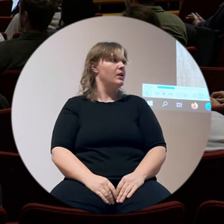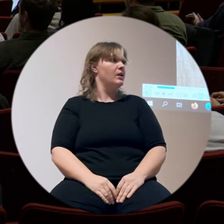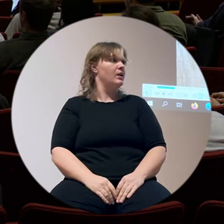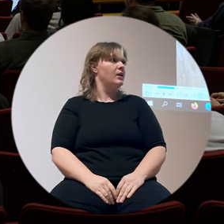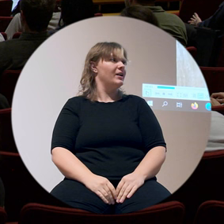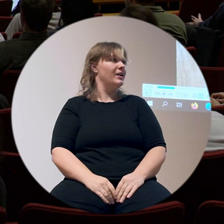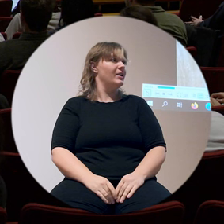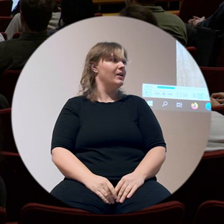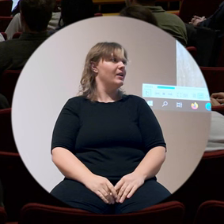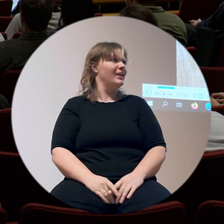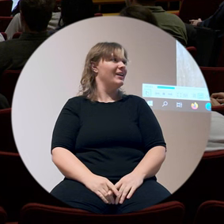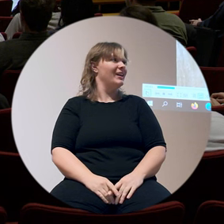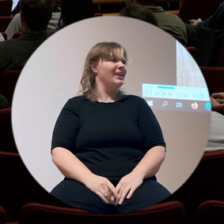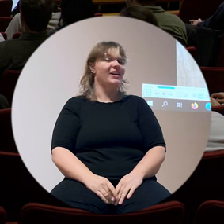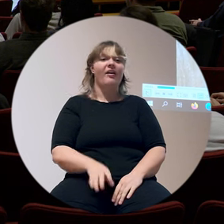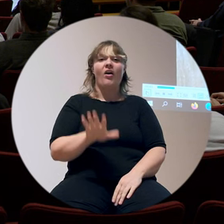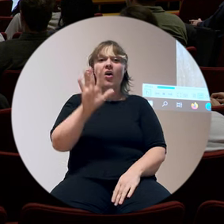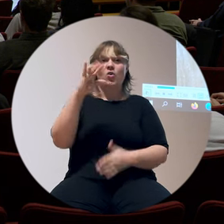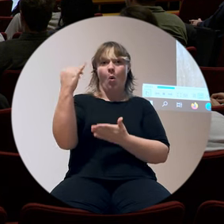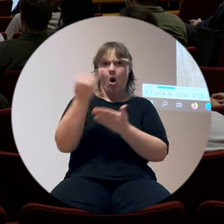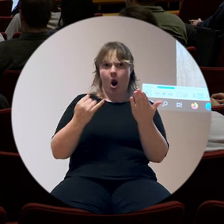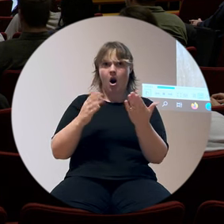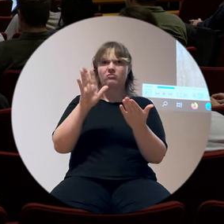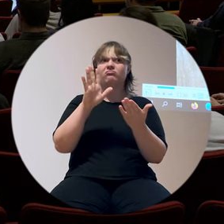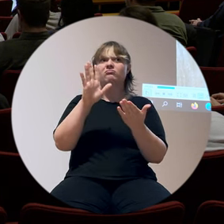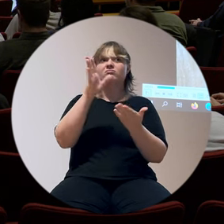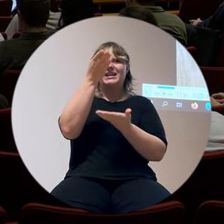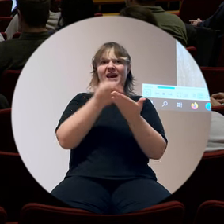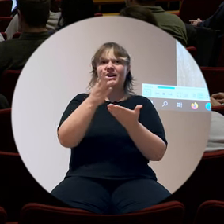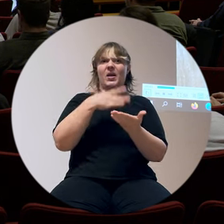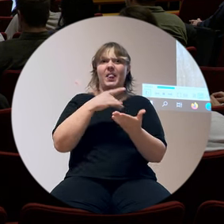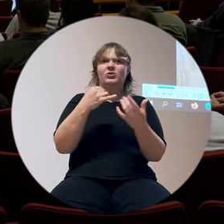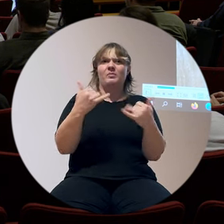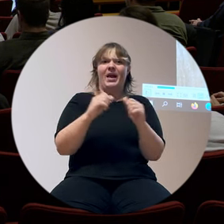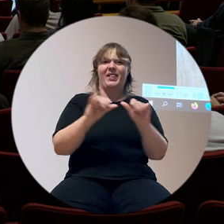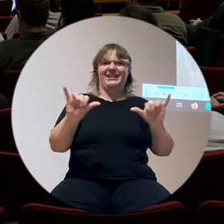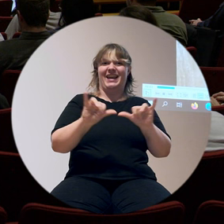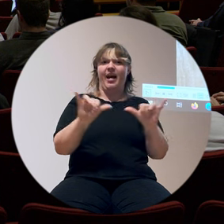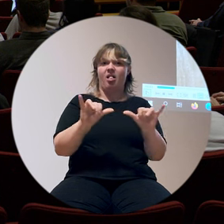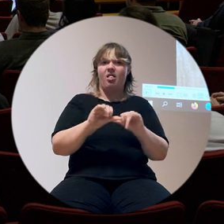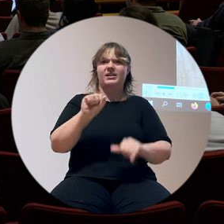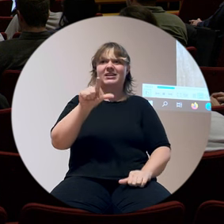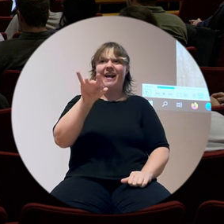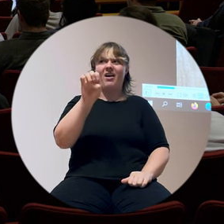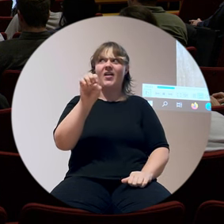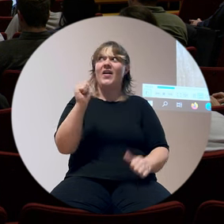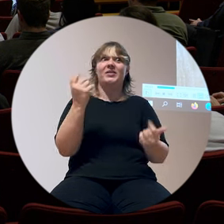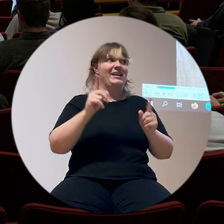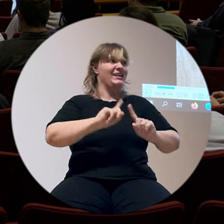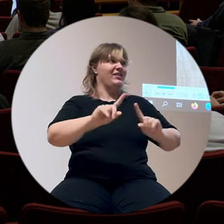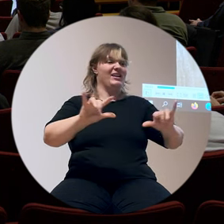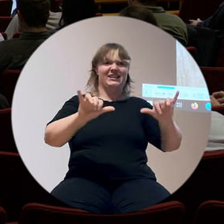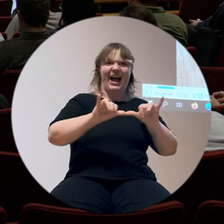Yeah. So in your artwork, it's evident that you like to play with scale a lot, and there's many different sizes